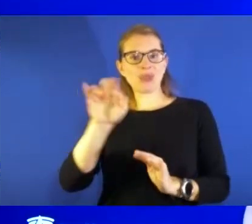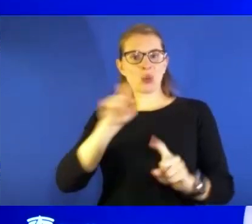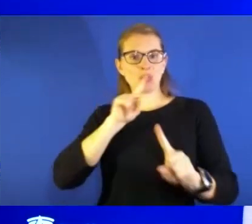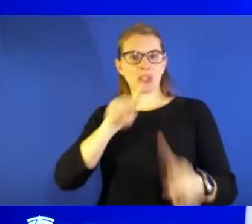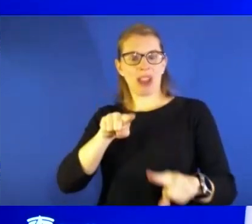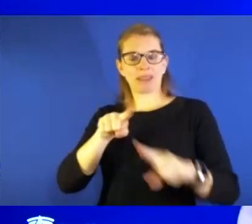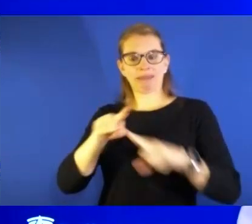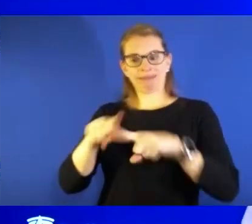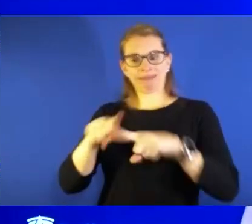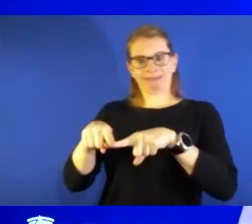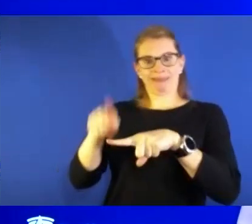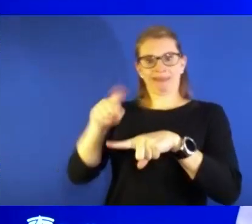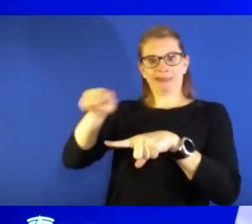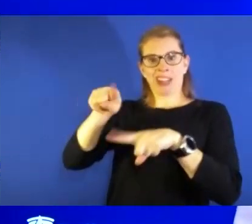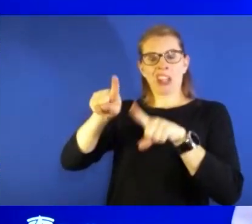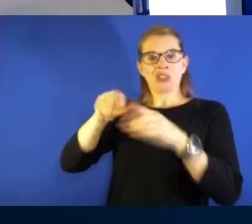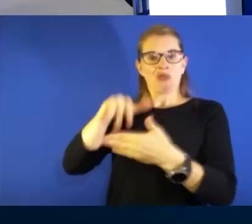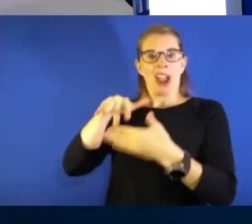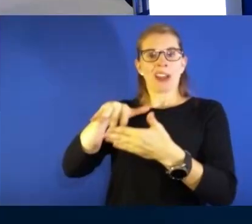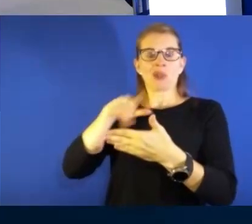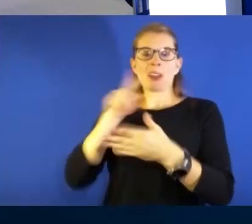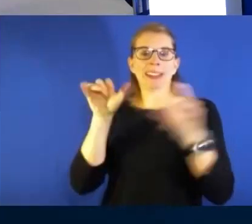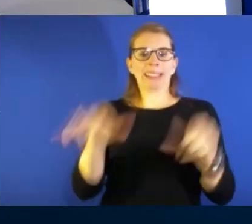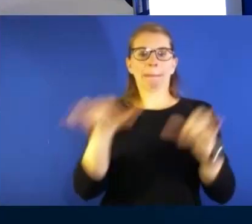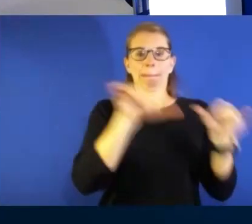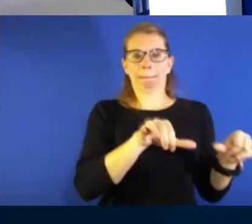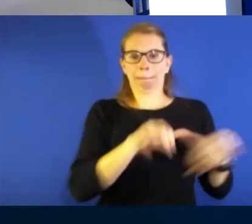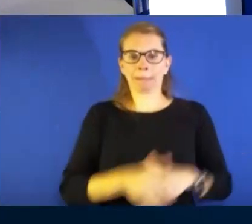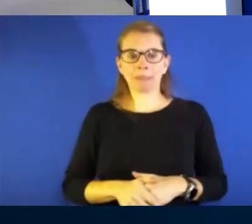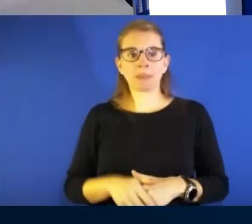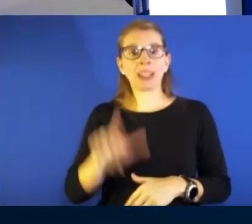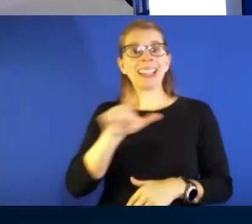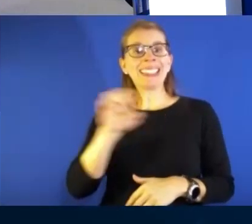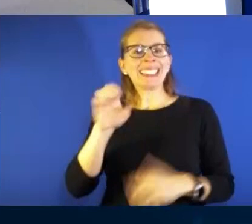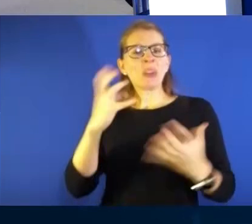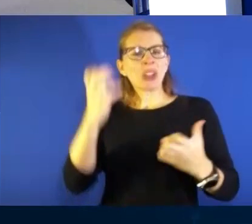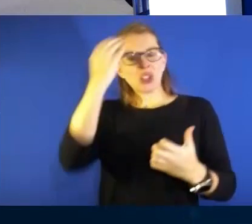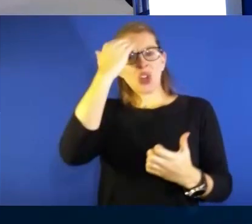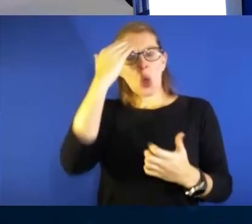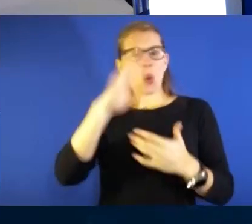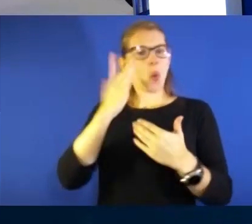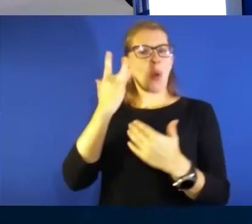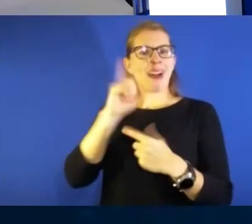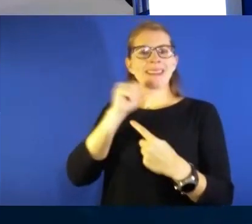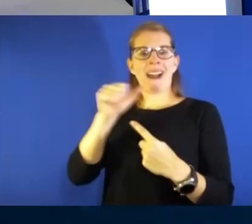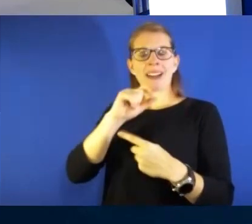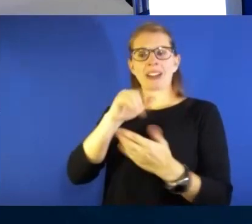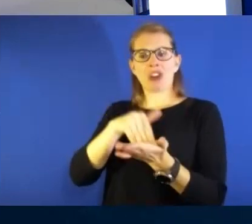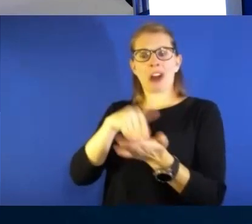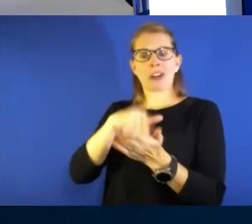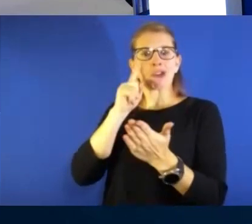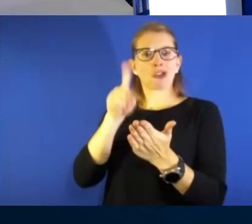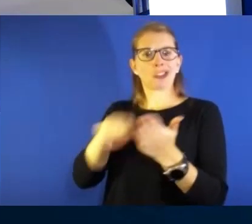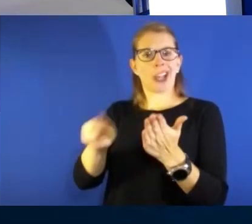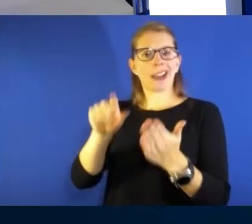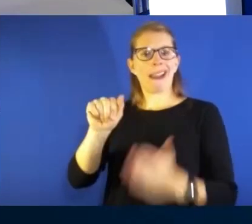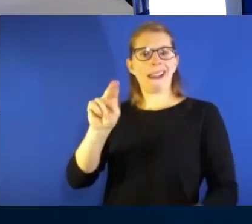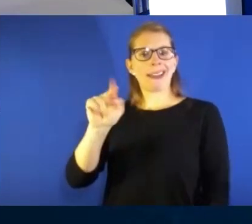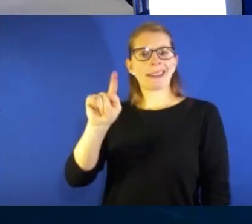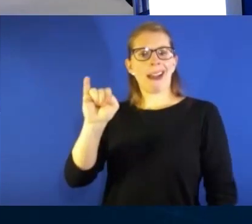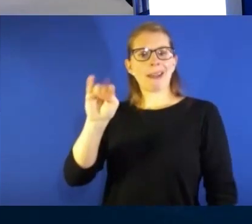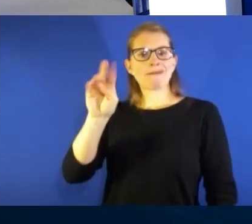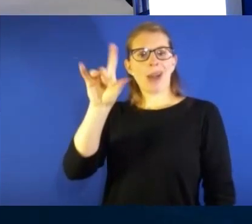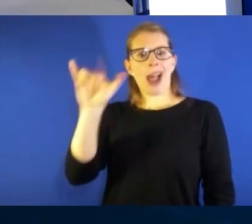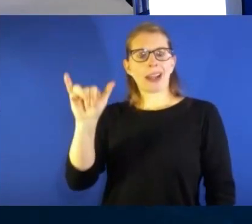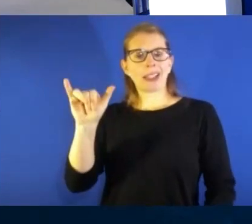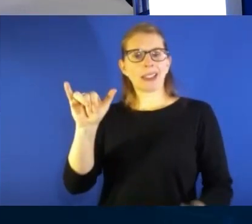those trials, they're really about the same. So Lee wants to know, why would a doctor not check antibodies on a child prior to